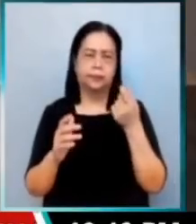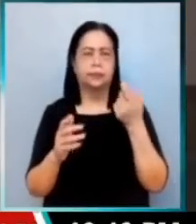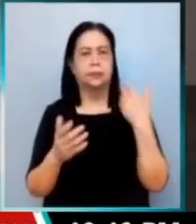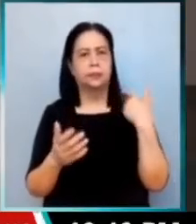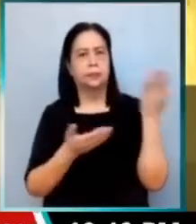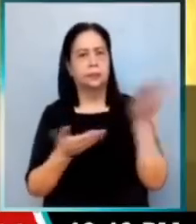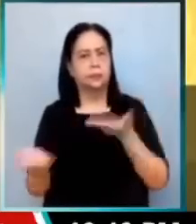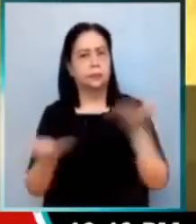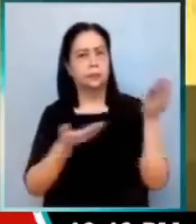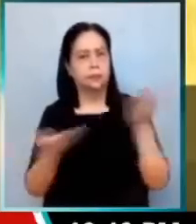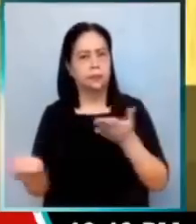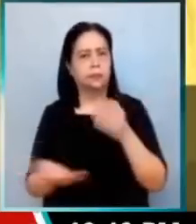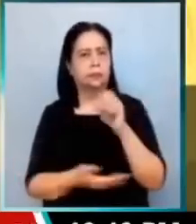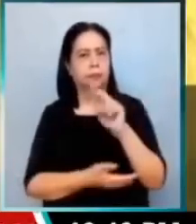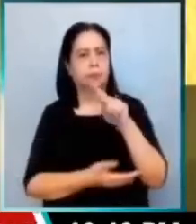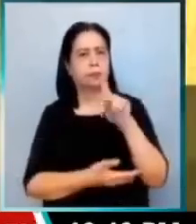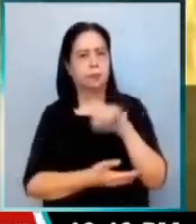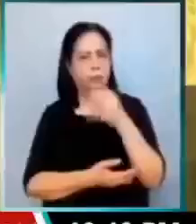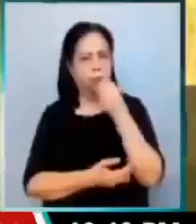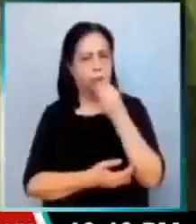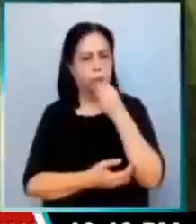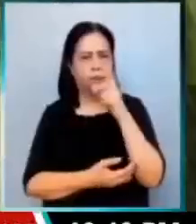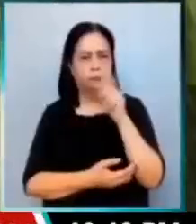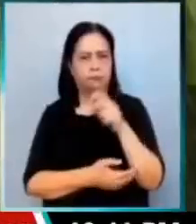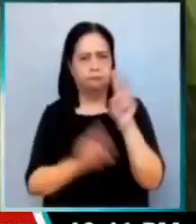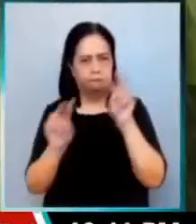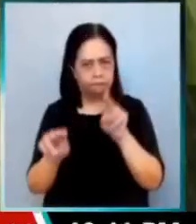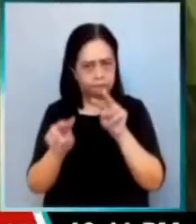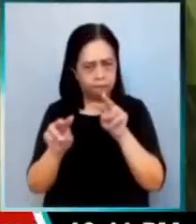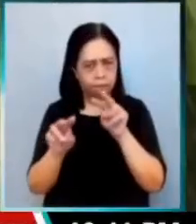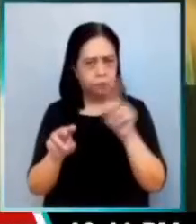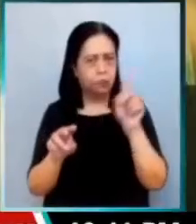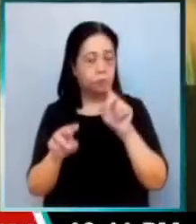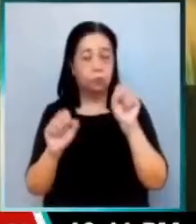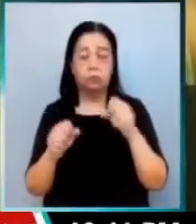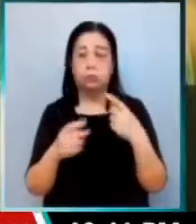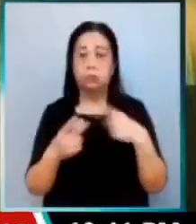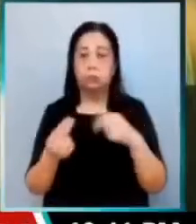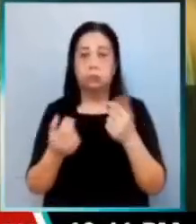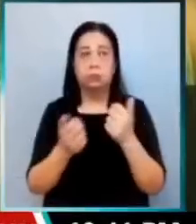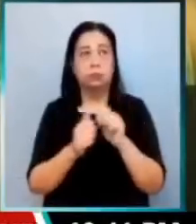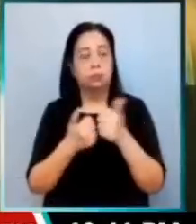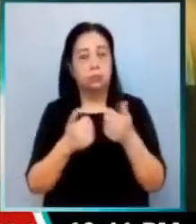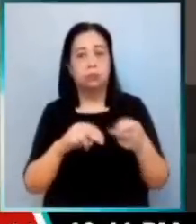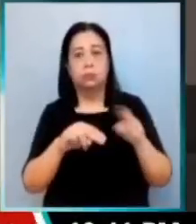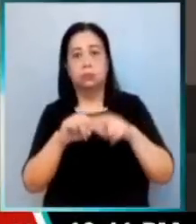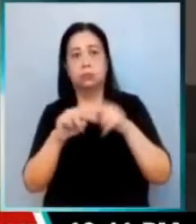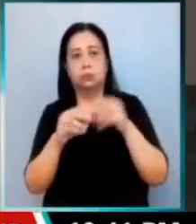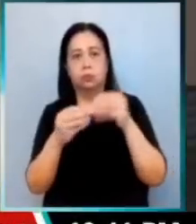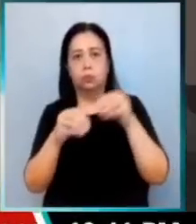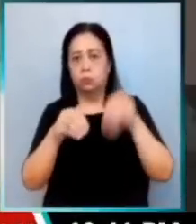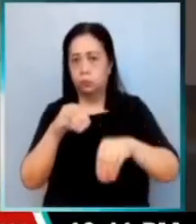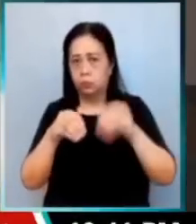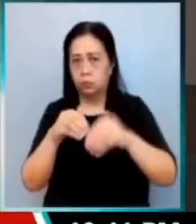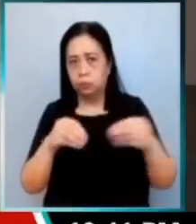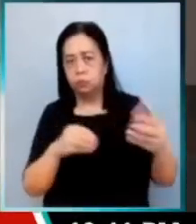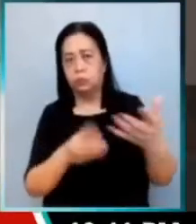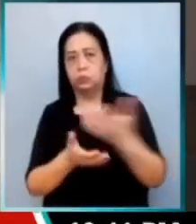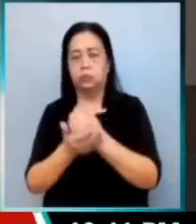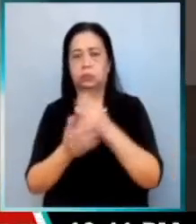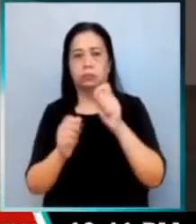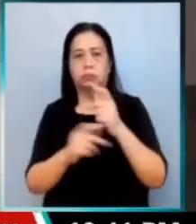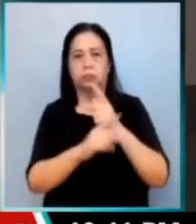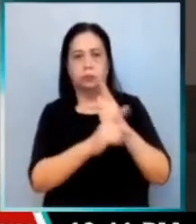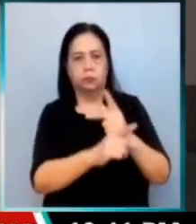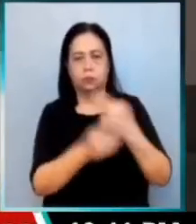food supply. We should really pay a very close attention to what we can do. We have to increase our production. We can increase our production of rice